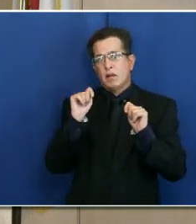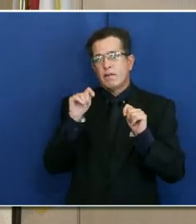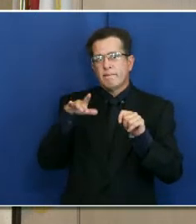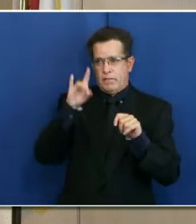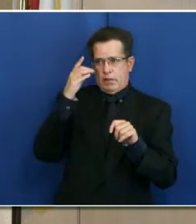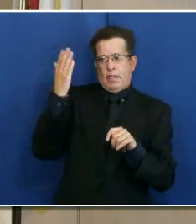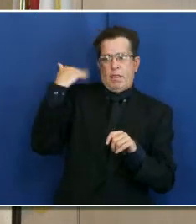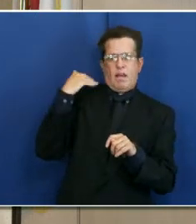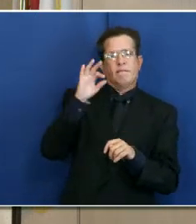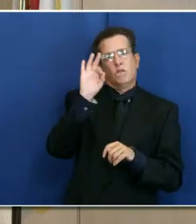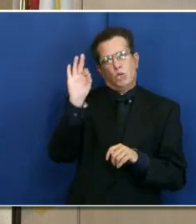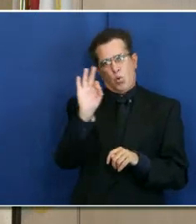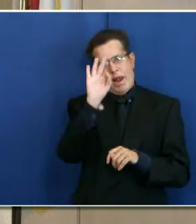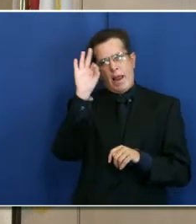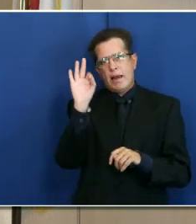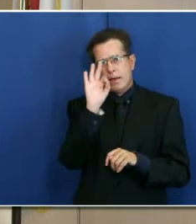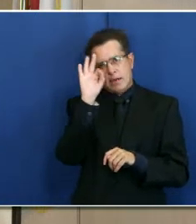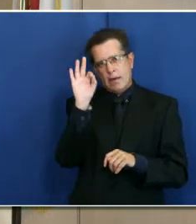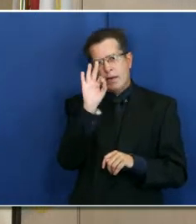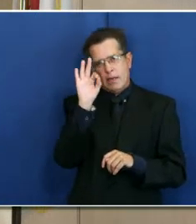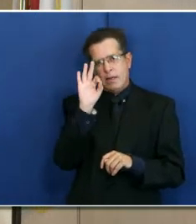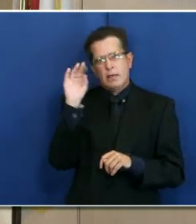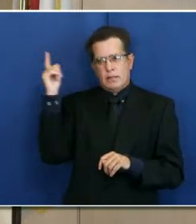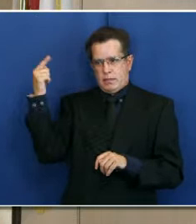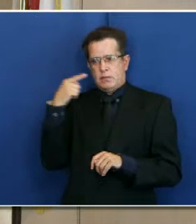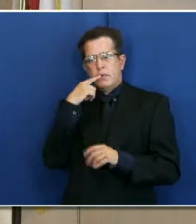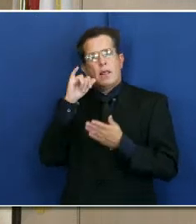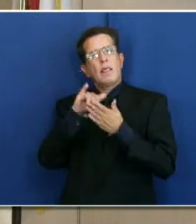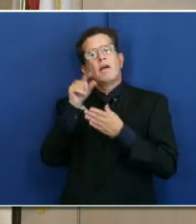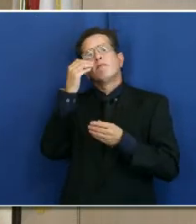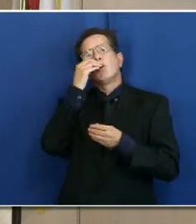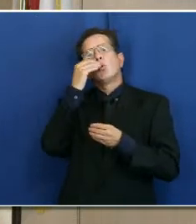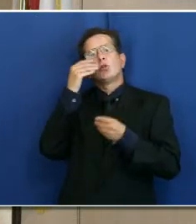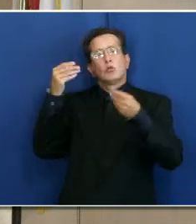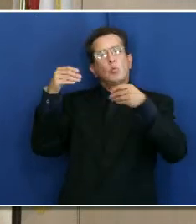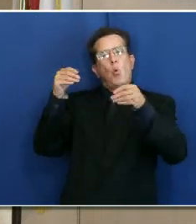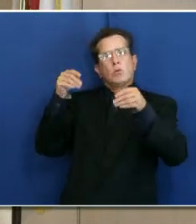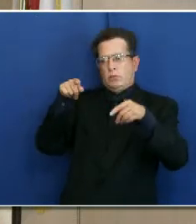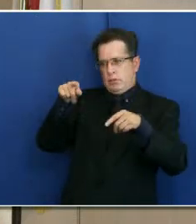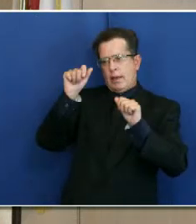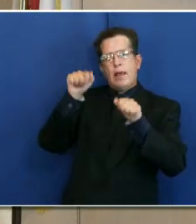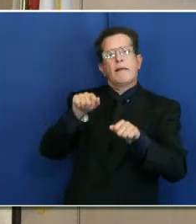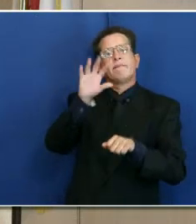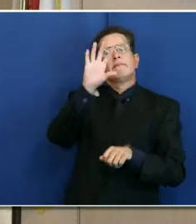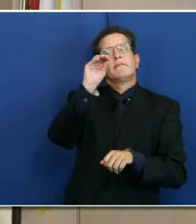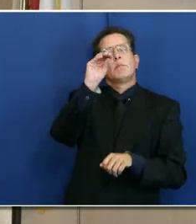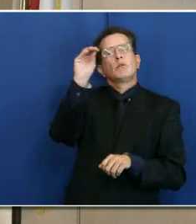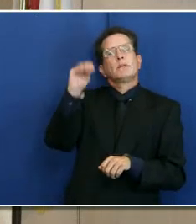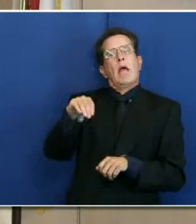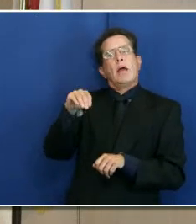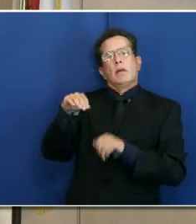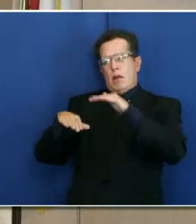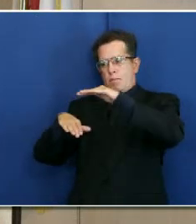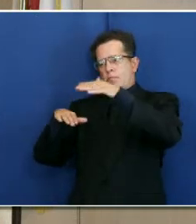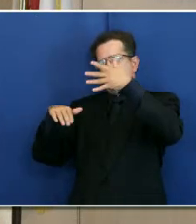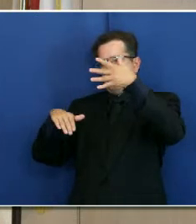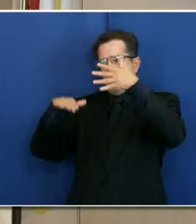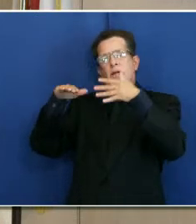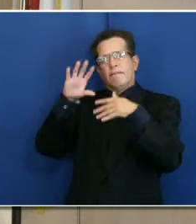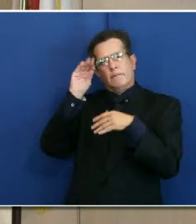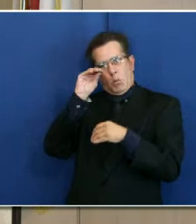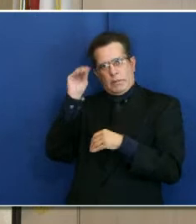on Friday it was stated that grocery stores would operate at 50%. We're still trying to clarify